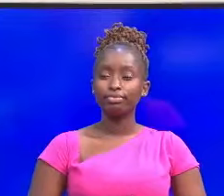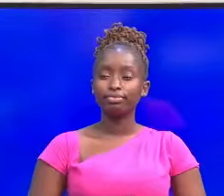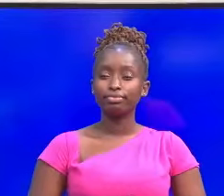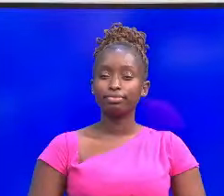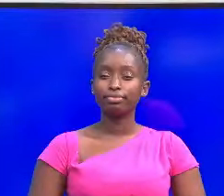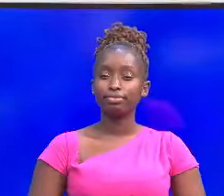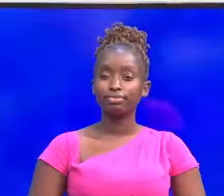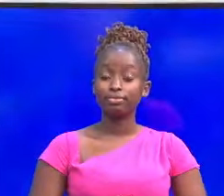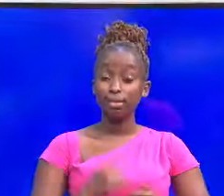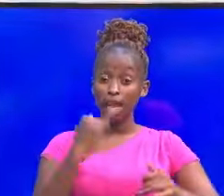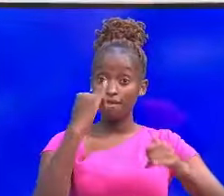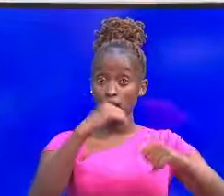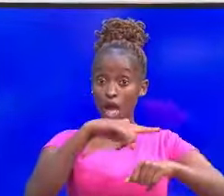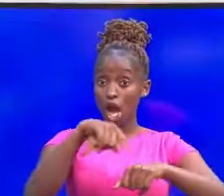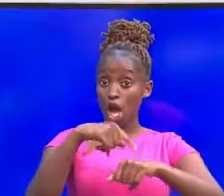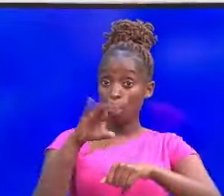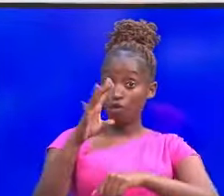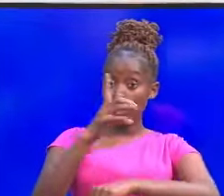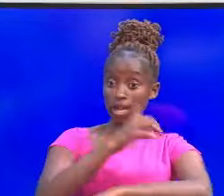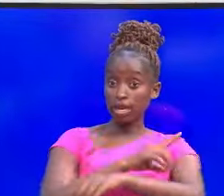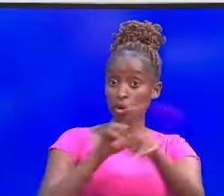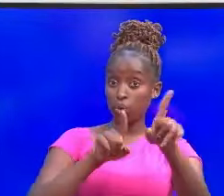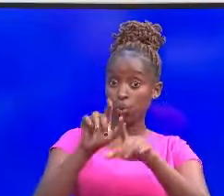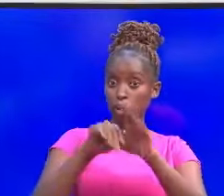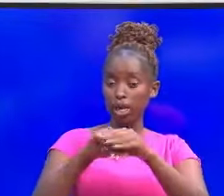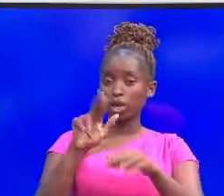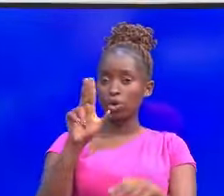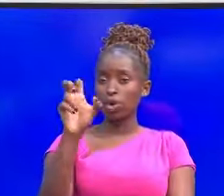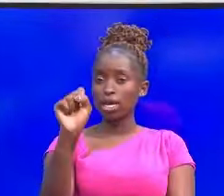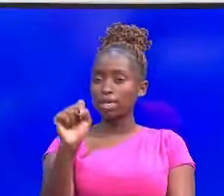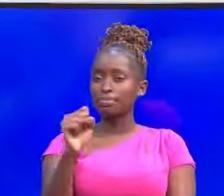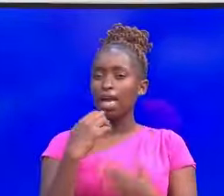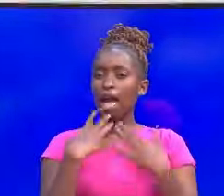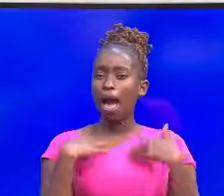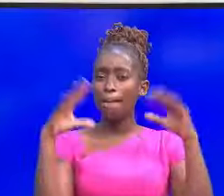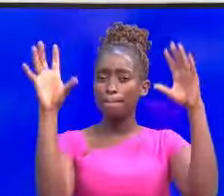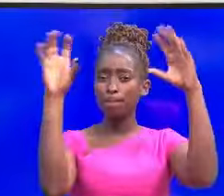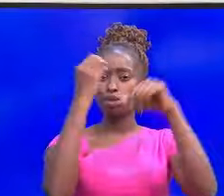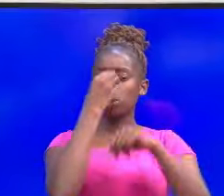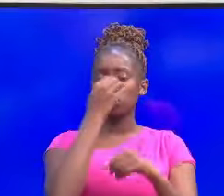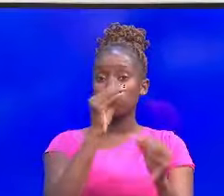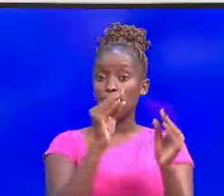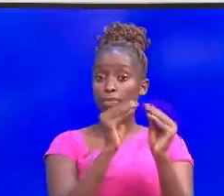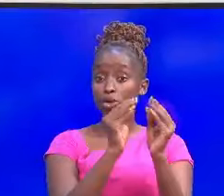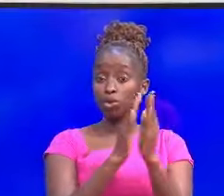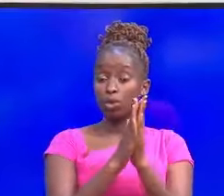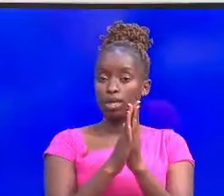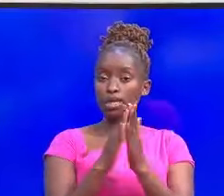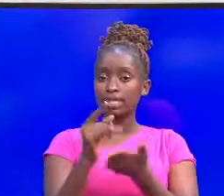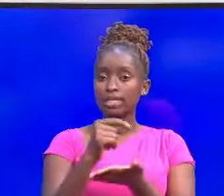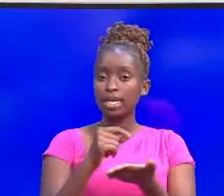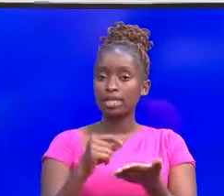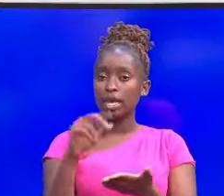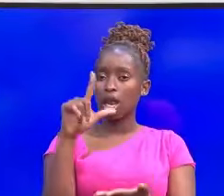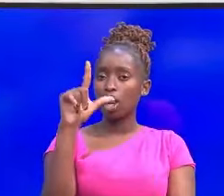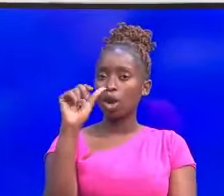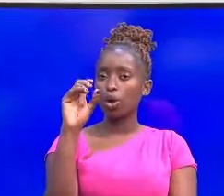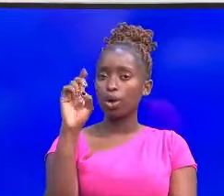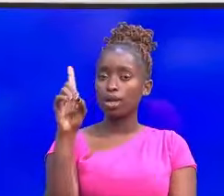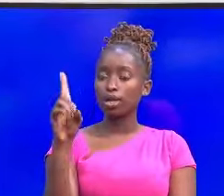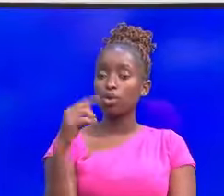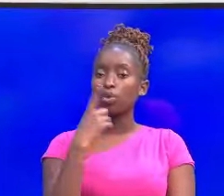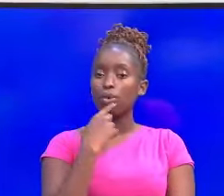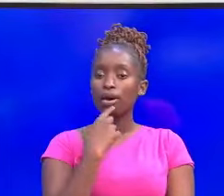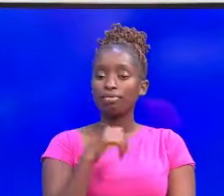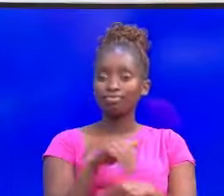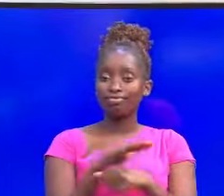In the final hours of his four-day tour of the U.S., President William Ruto met with U.S. Defense Secretary Lloyd Austin, where the deployment of the